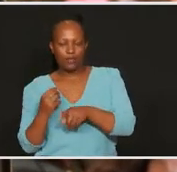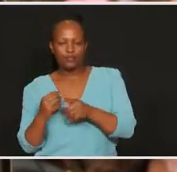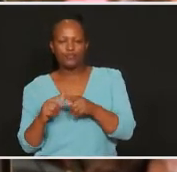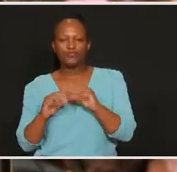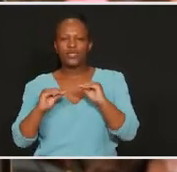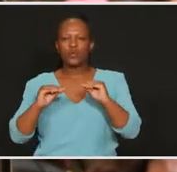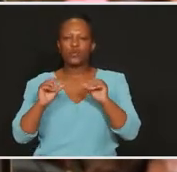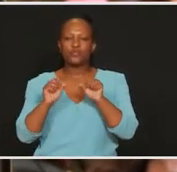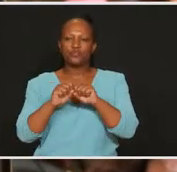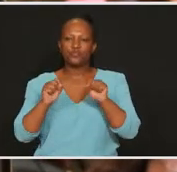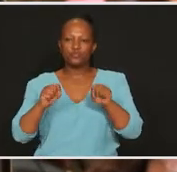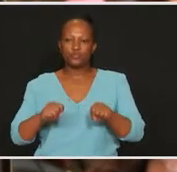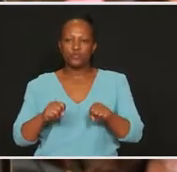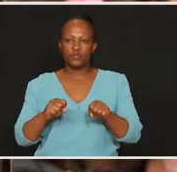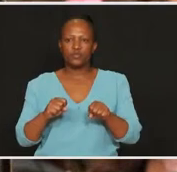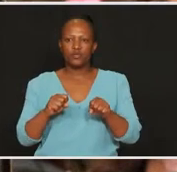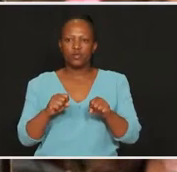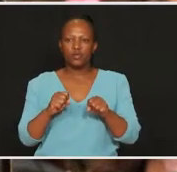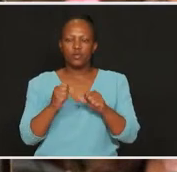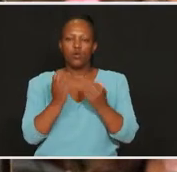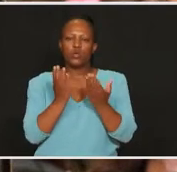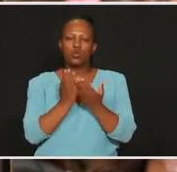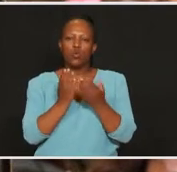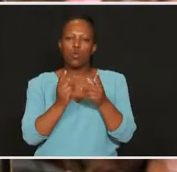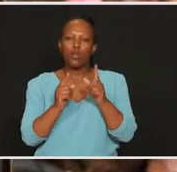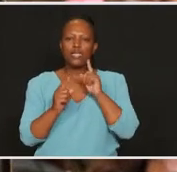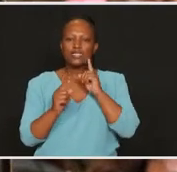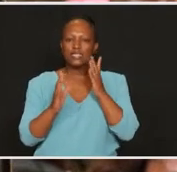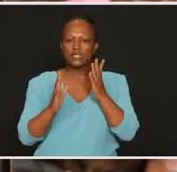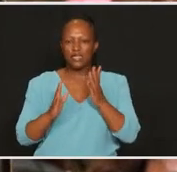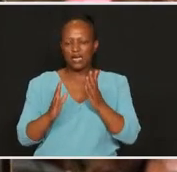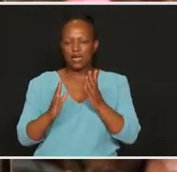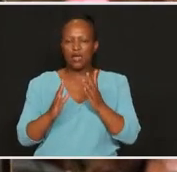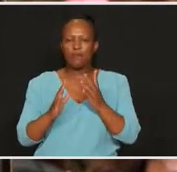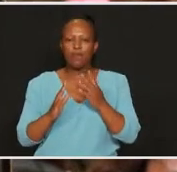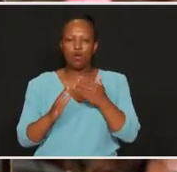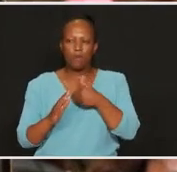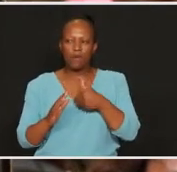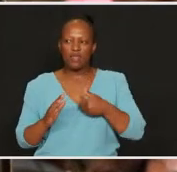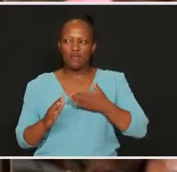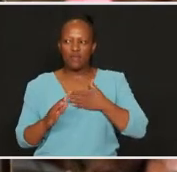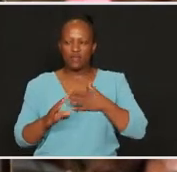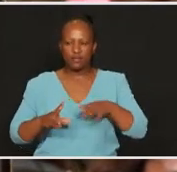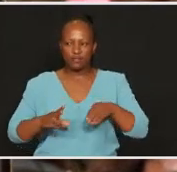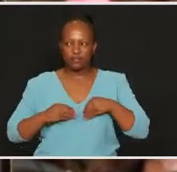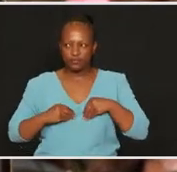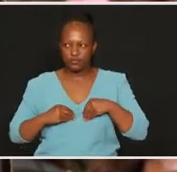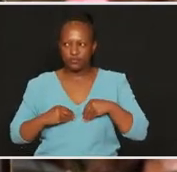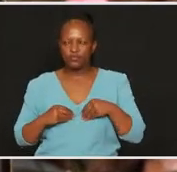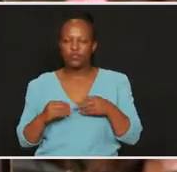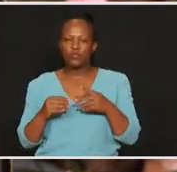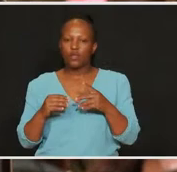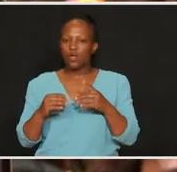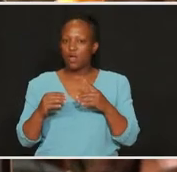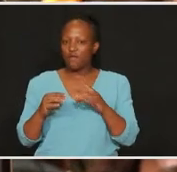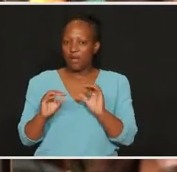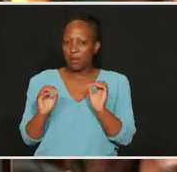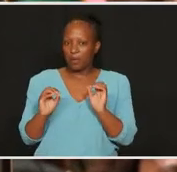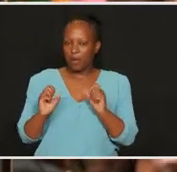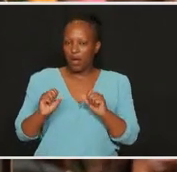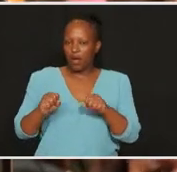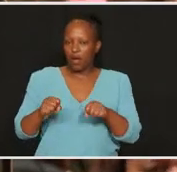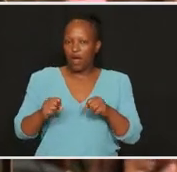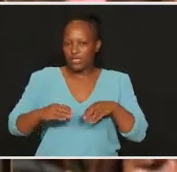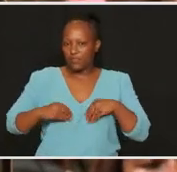lies with the parents until this is proxied to a school and a teacher by a consenting parent to assume Authority not consented to by each individual parent